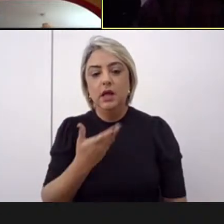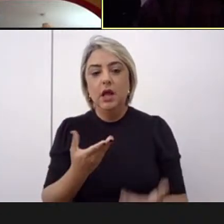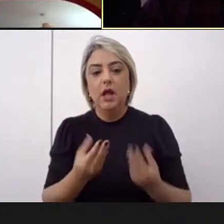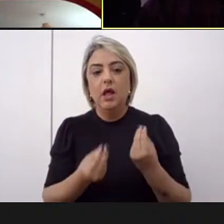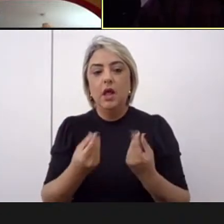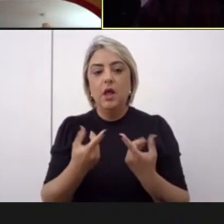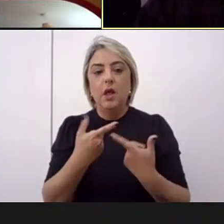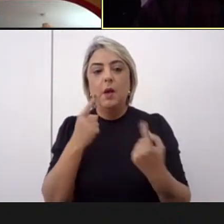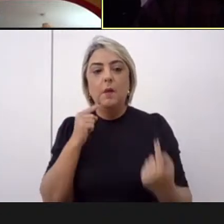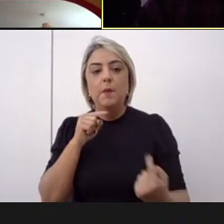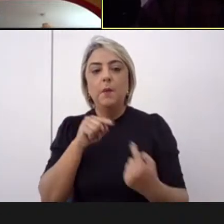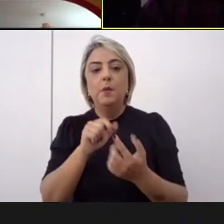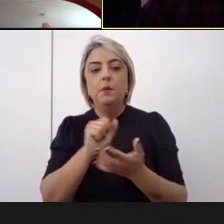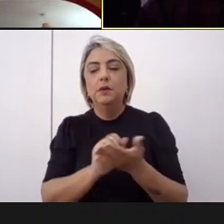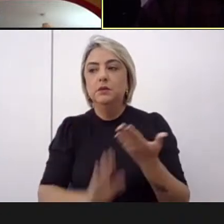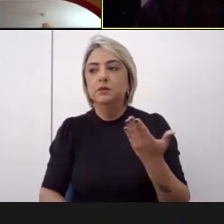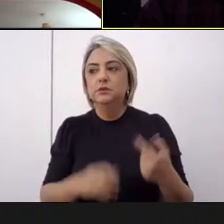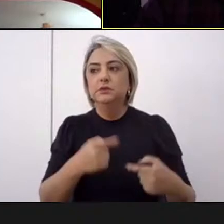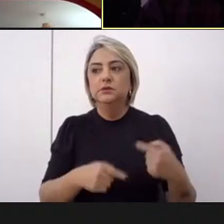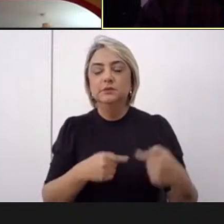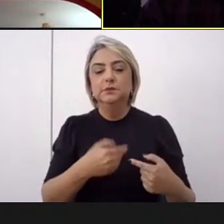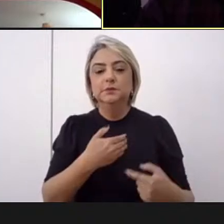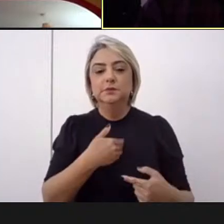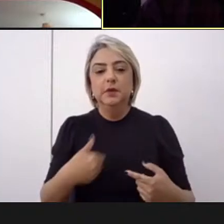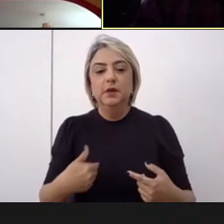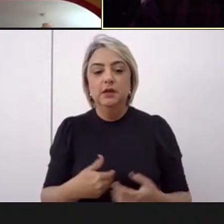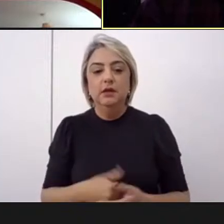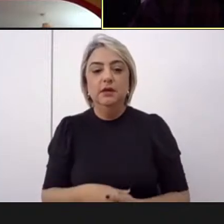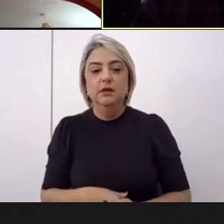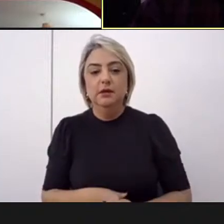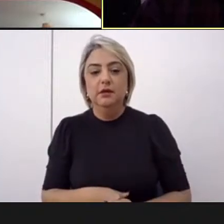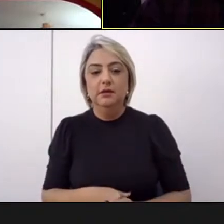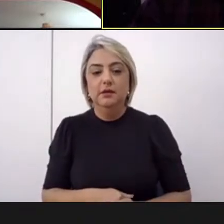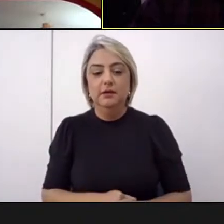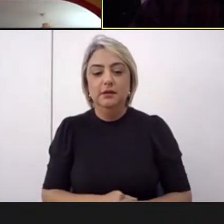in the national field. Catherine Seeking calls